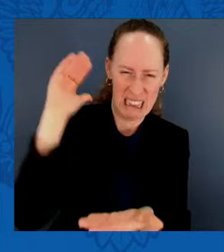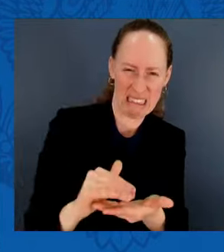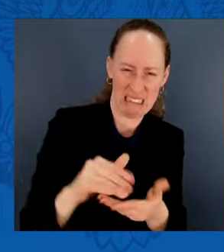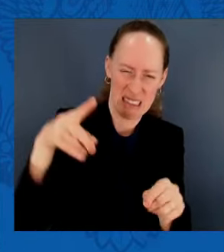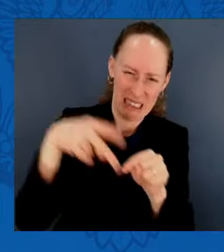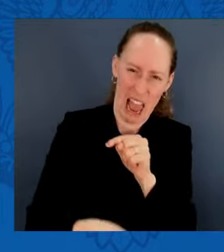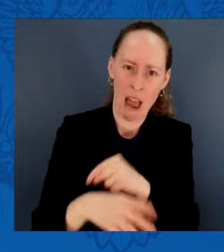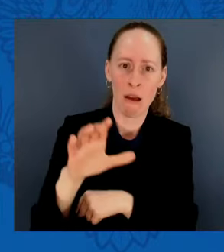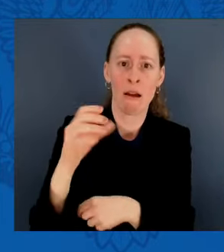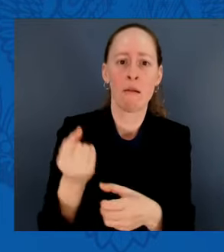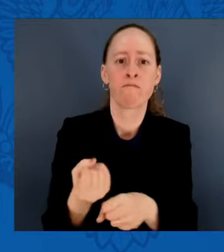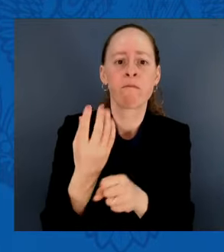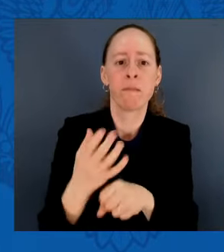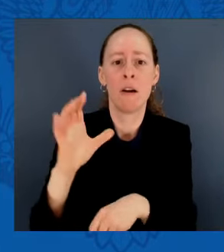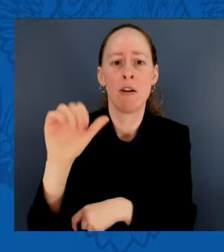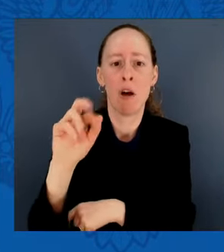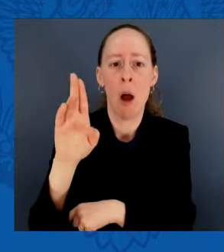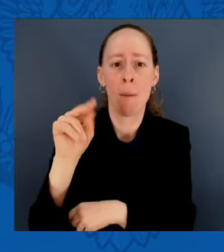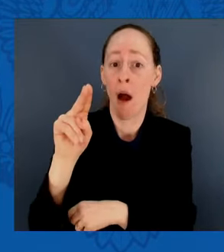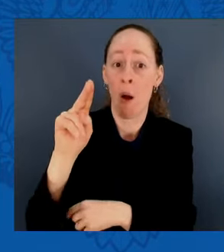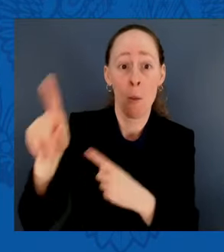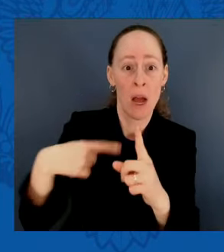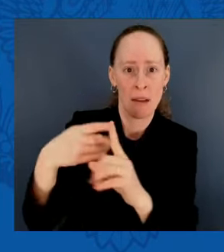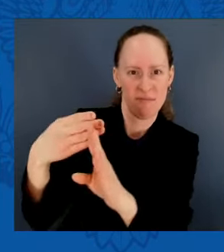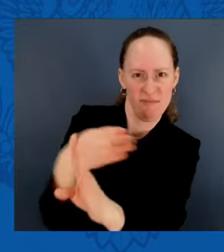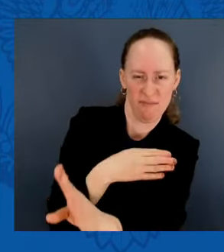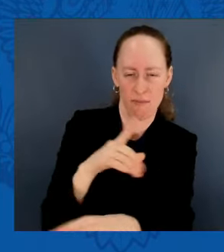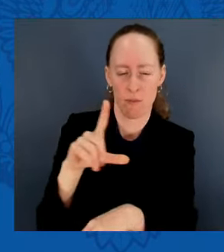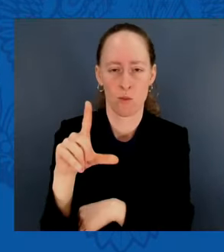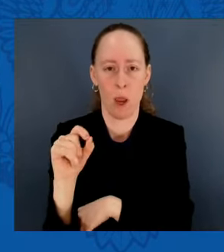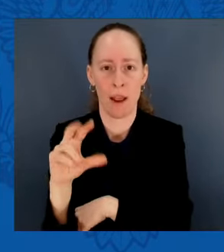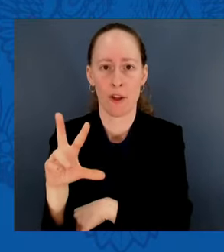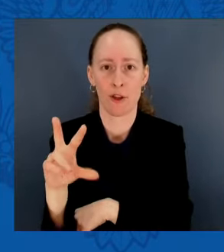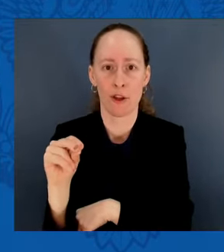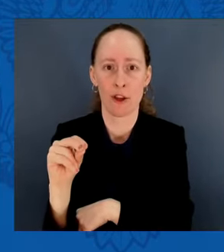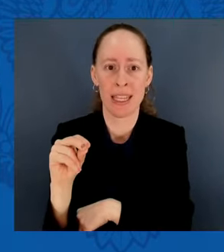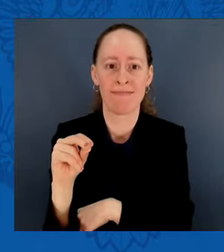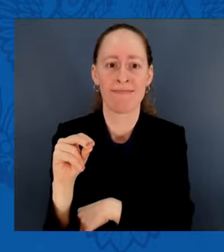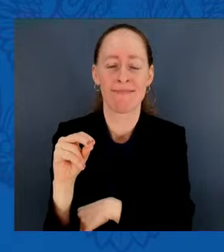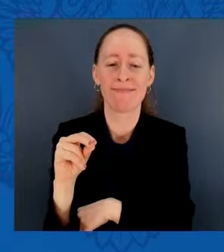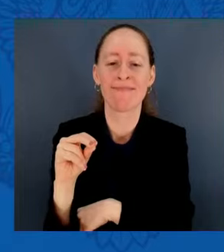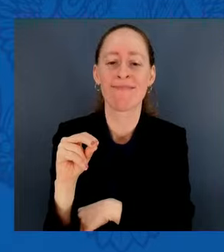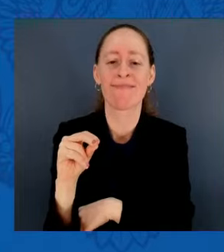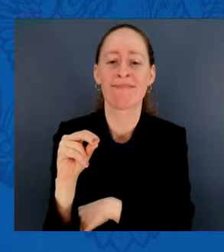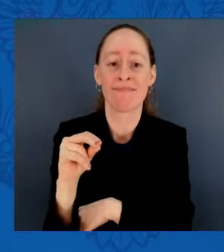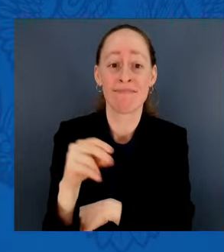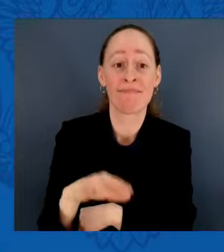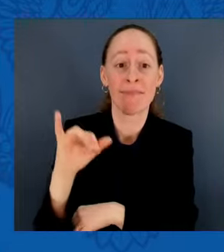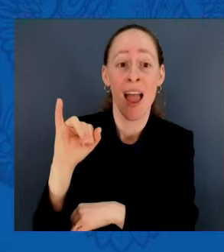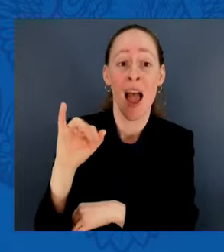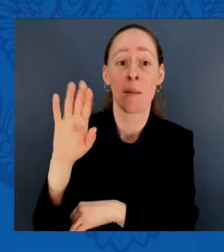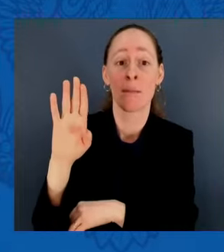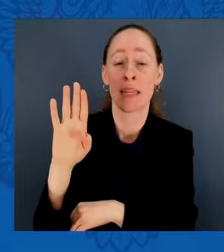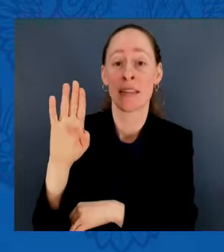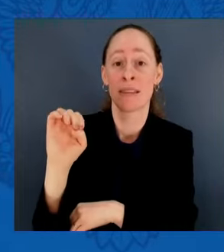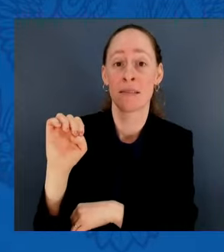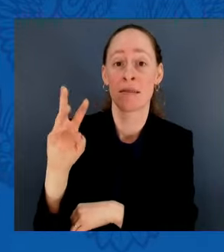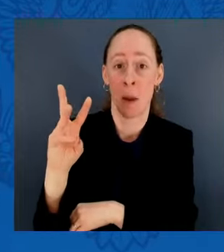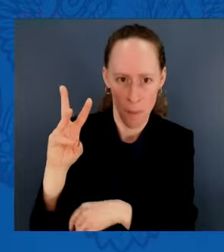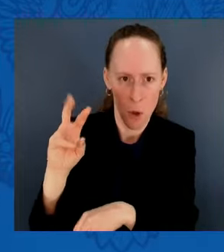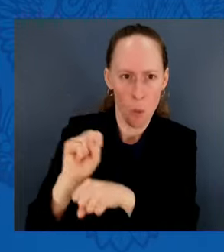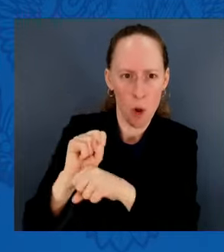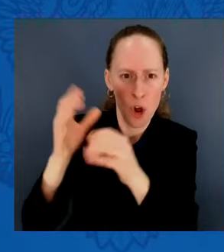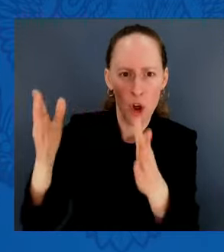energy jobs, like the IBEW workers building and installing 500,000 electric vehicle charging stations.